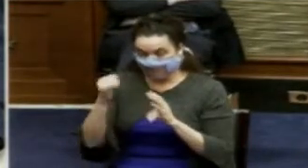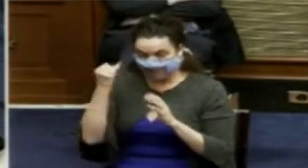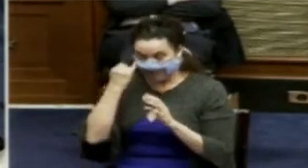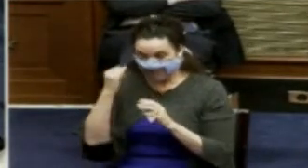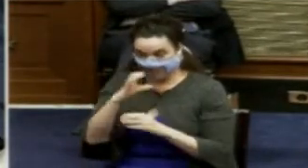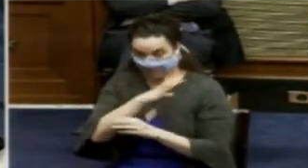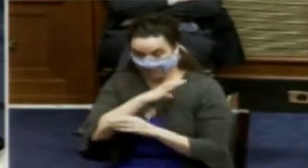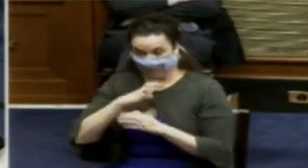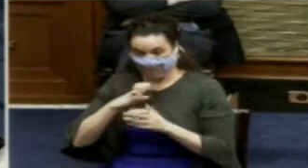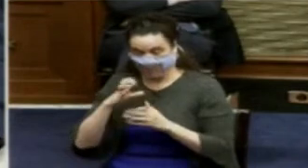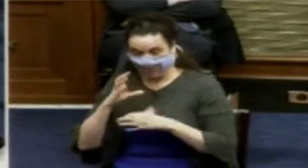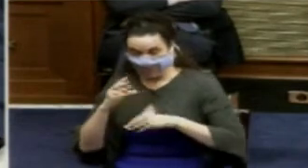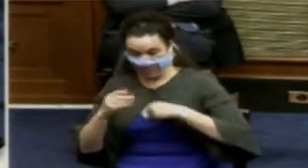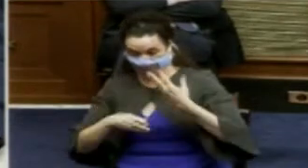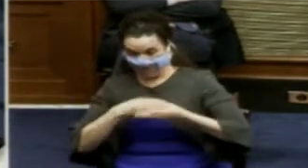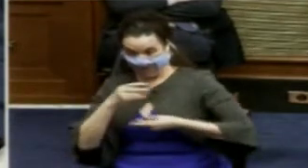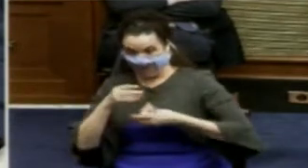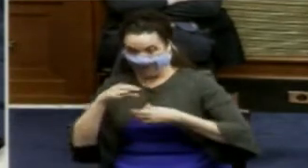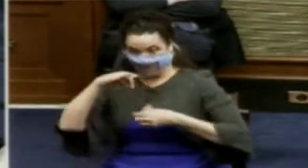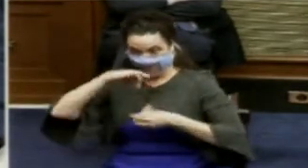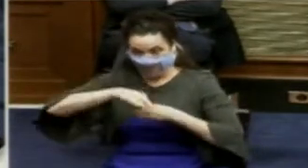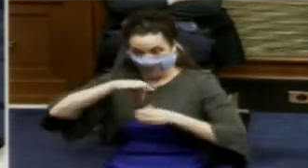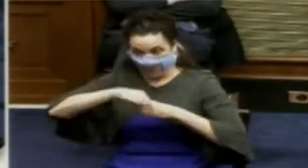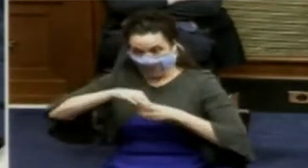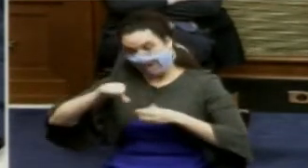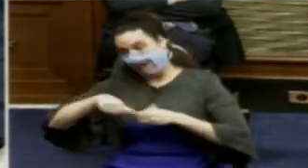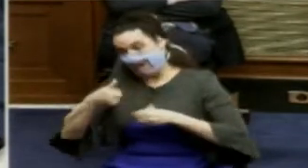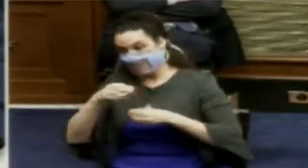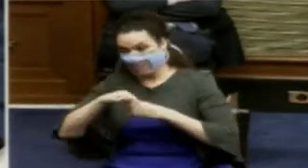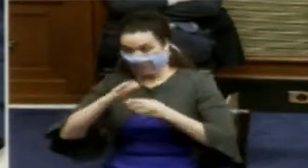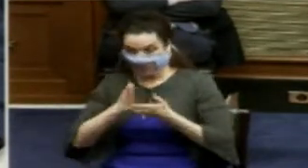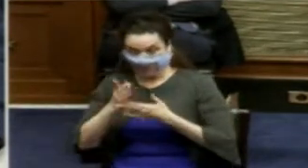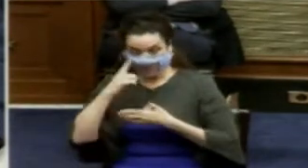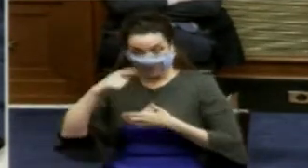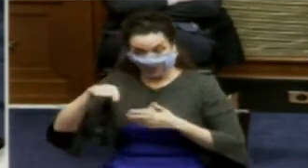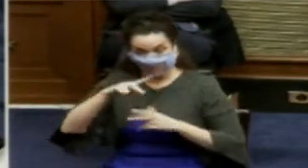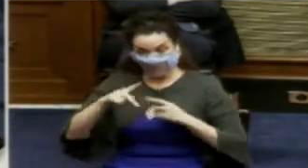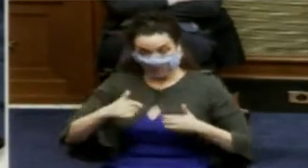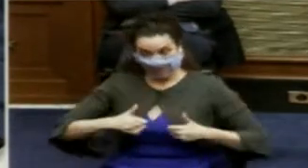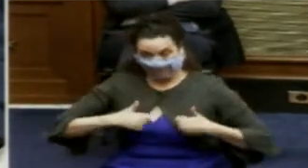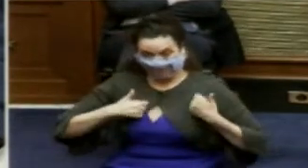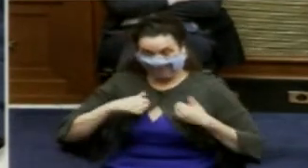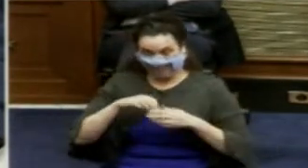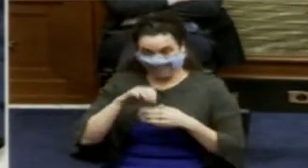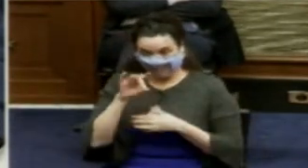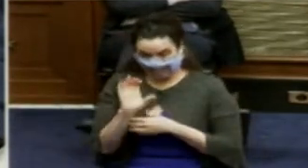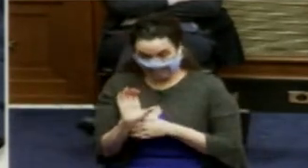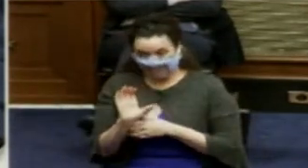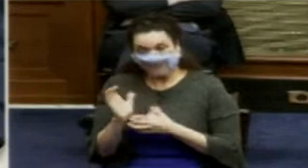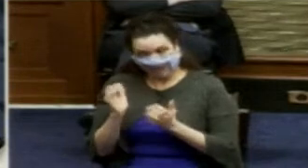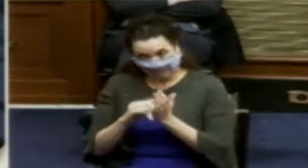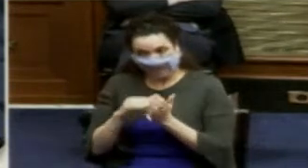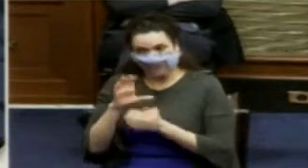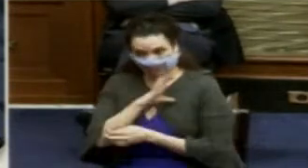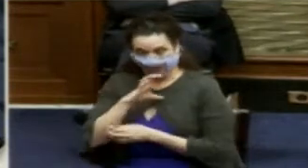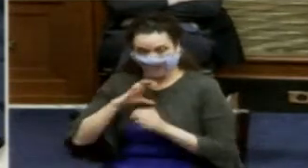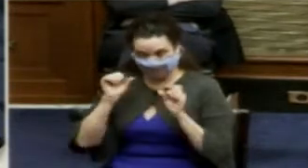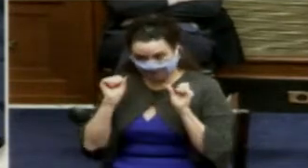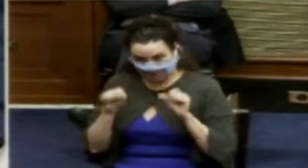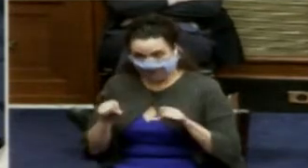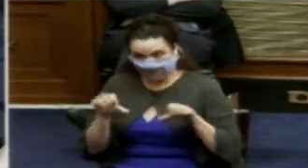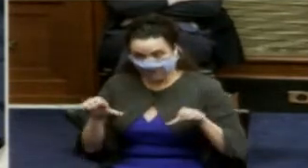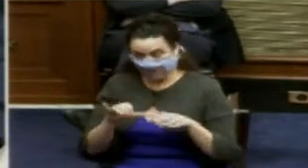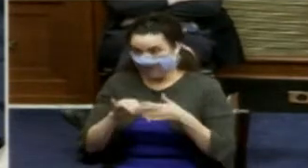give other voting rights to the residents of the District of Columbia, again, they could certainly do that without making